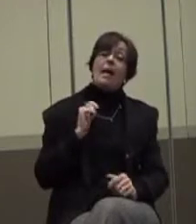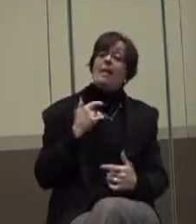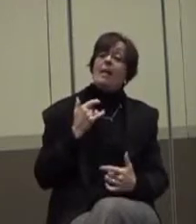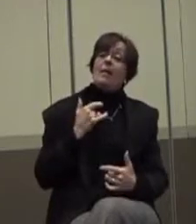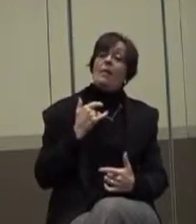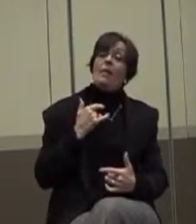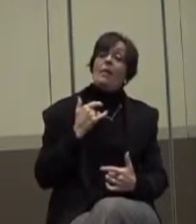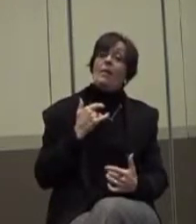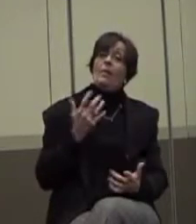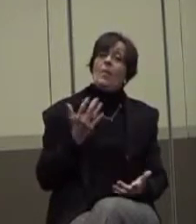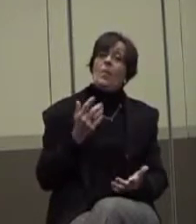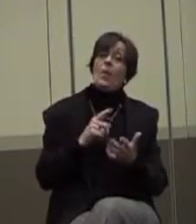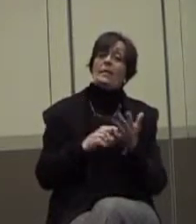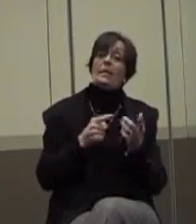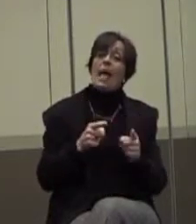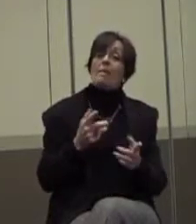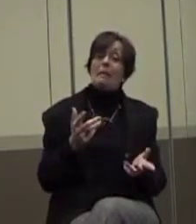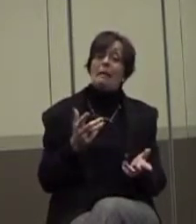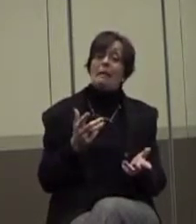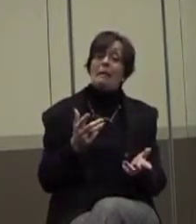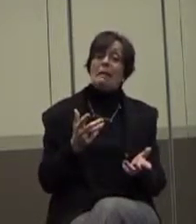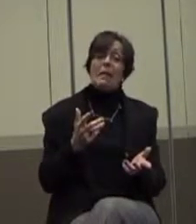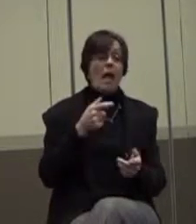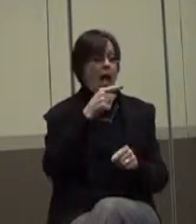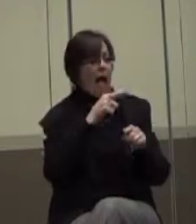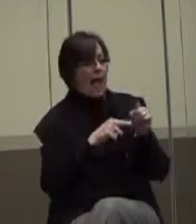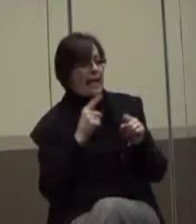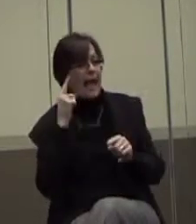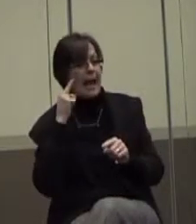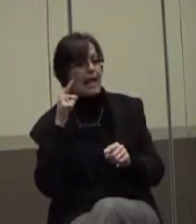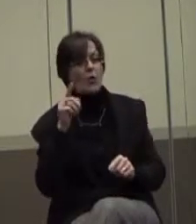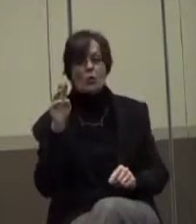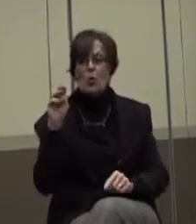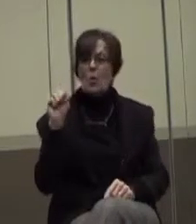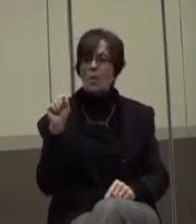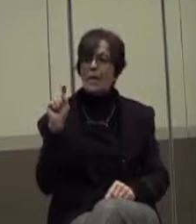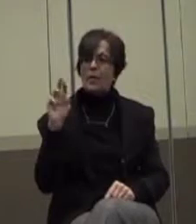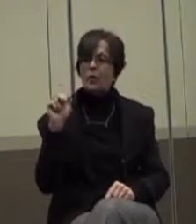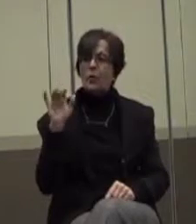what's going on? What's happening? I can't hear you, Miss Tracy.